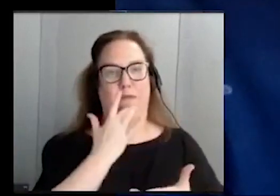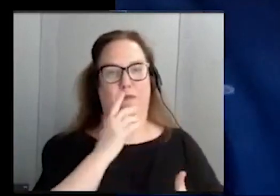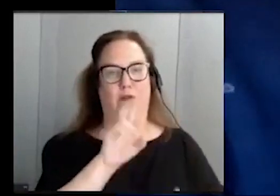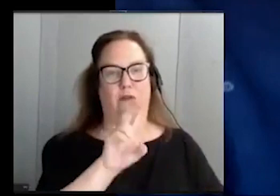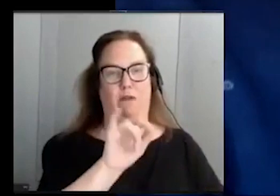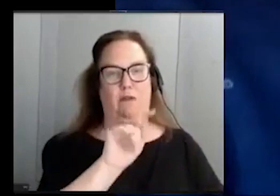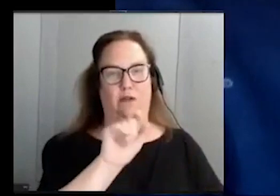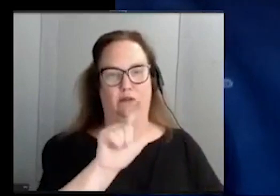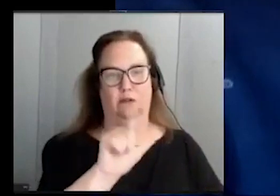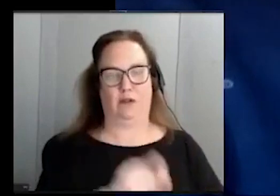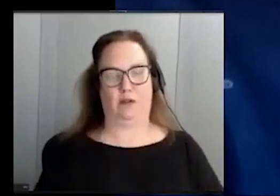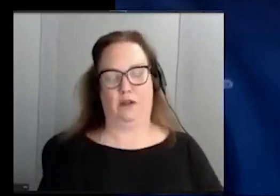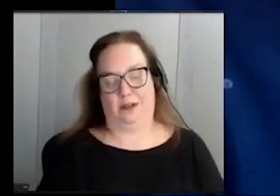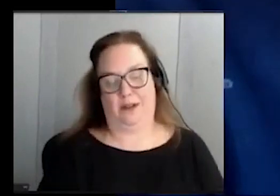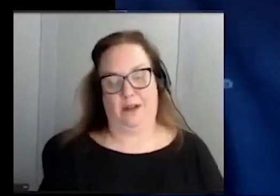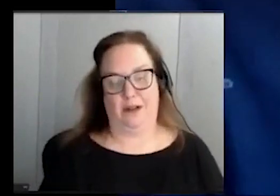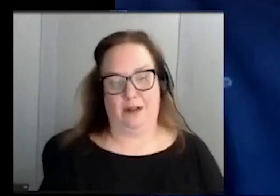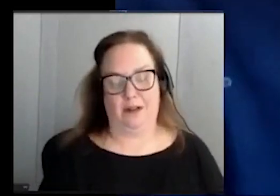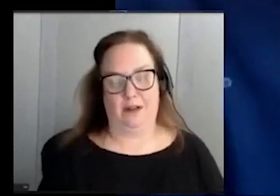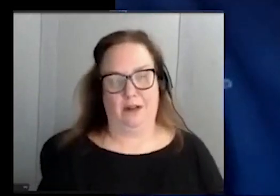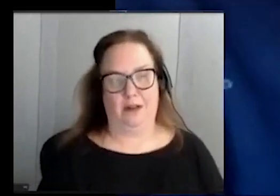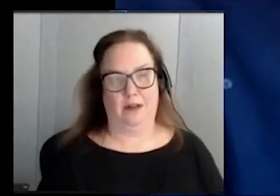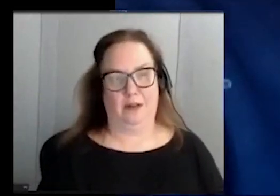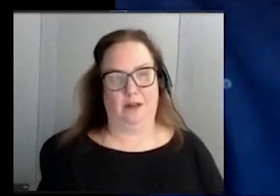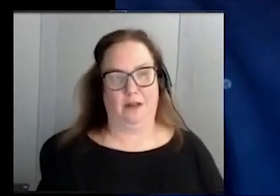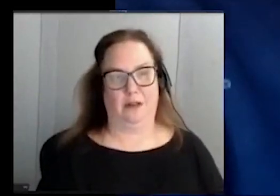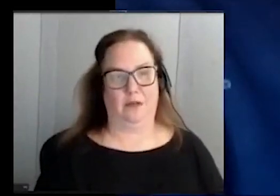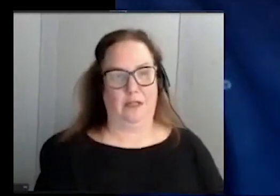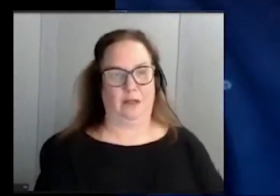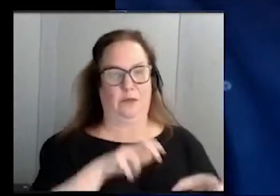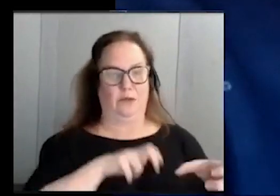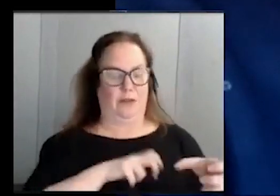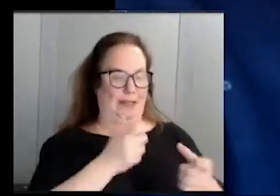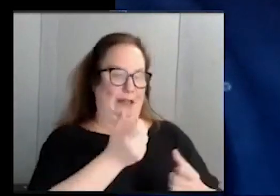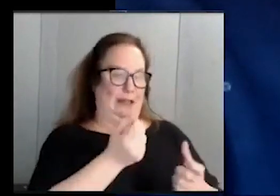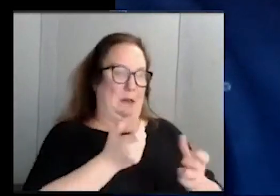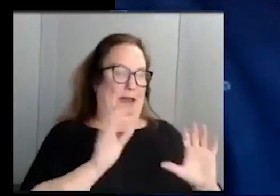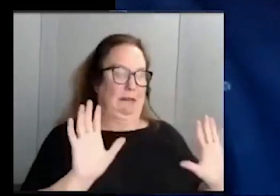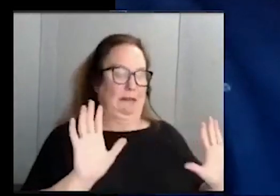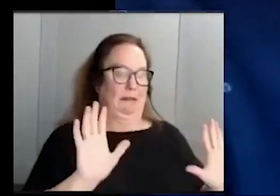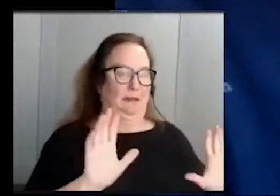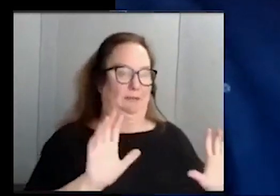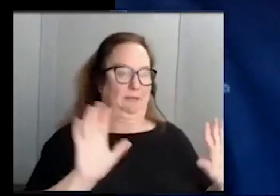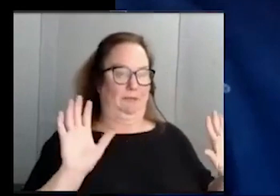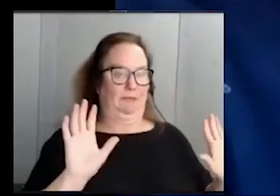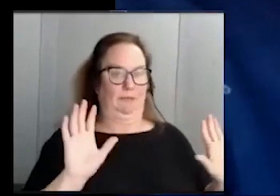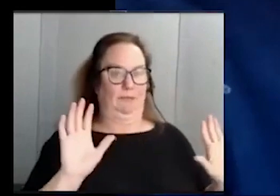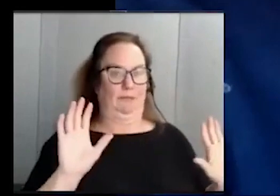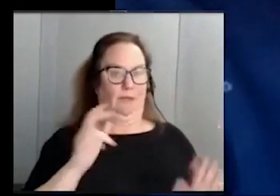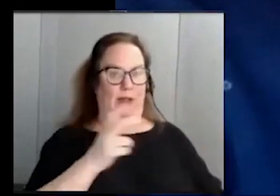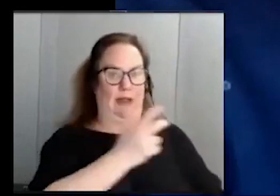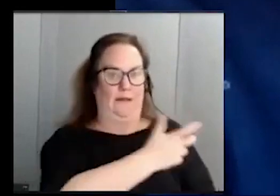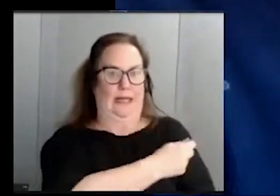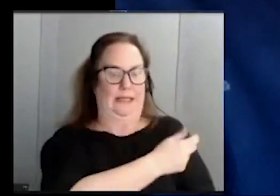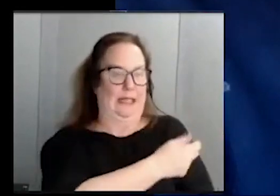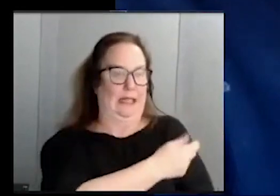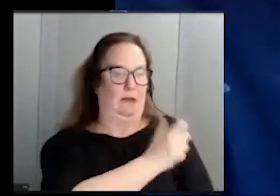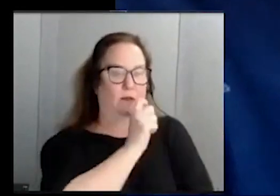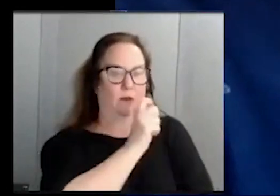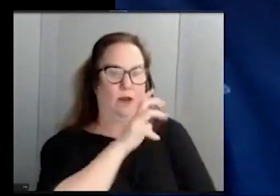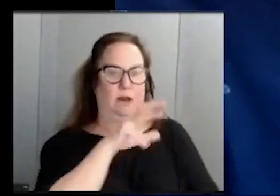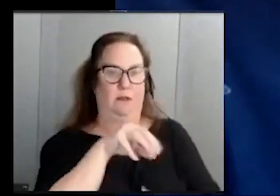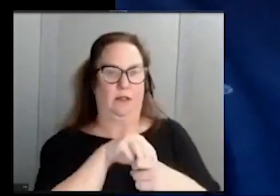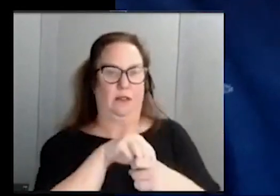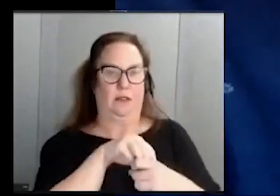things. And we somewhat retreated a little bit and just decided, we got vaccinated and we're not going to participate in